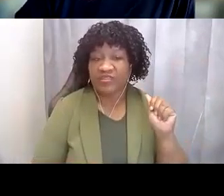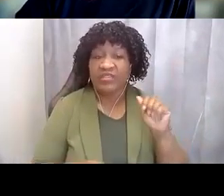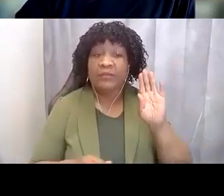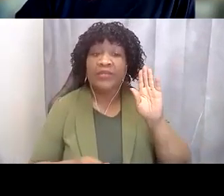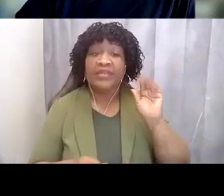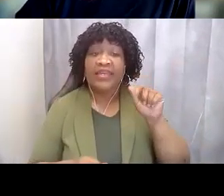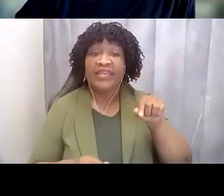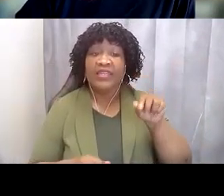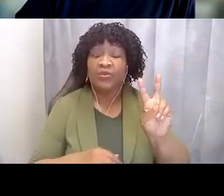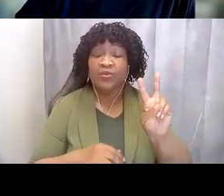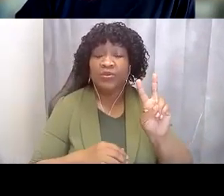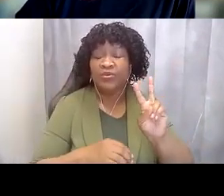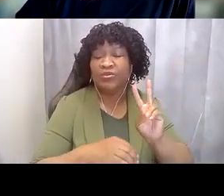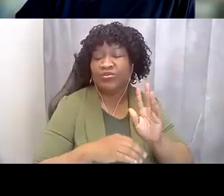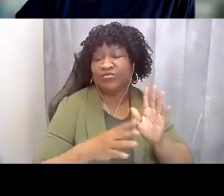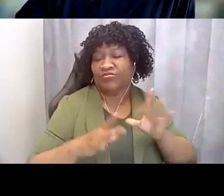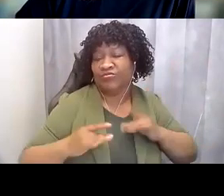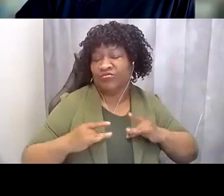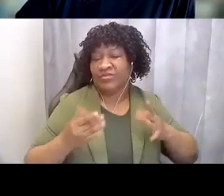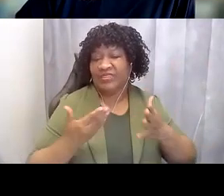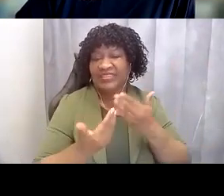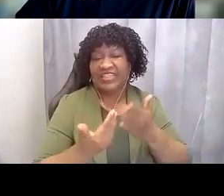extremely contagious because